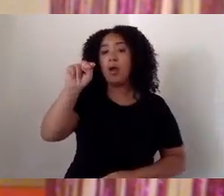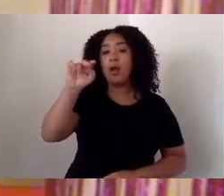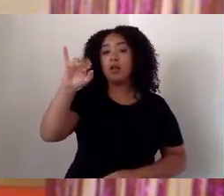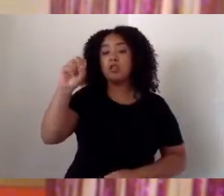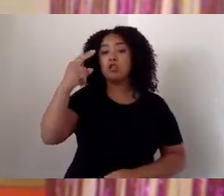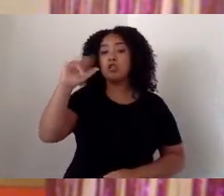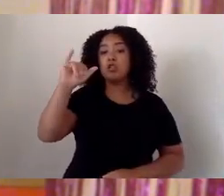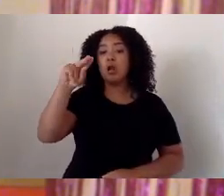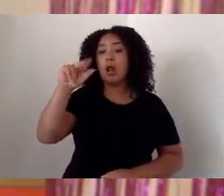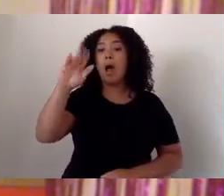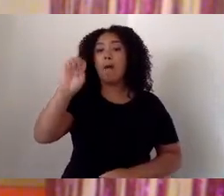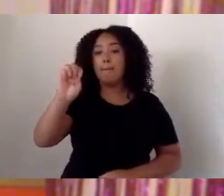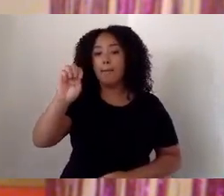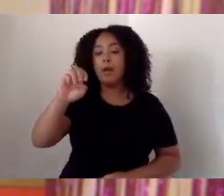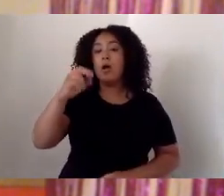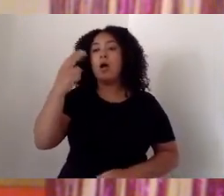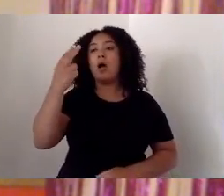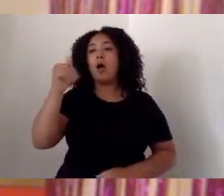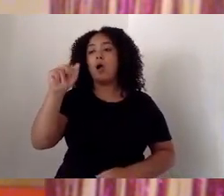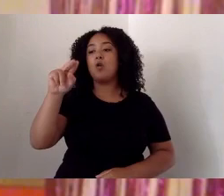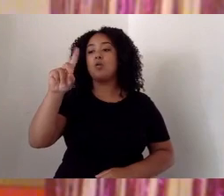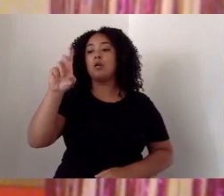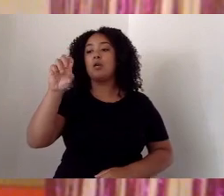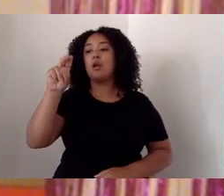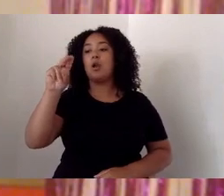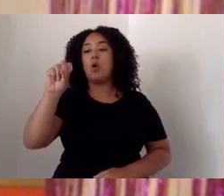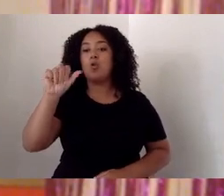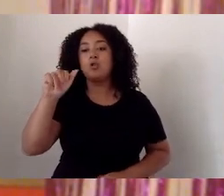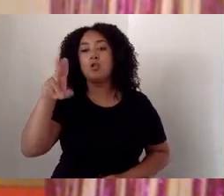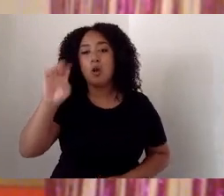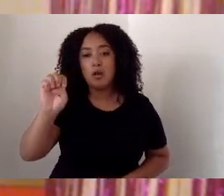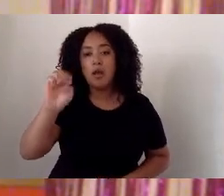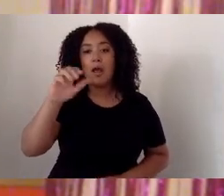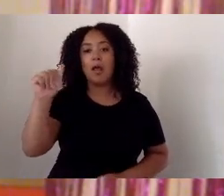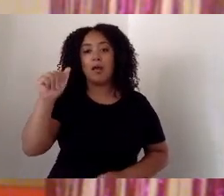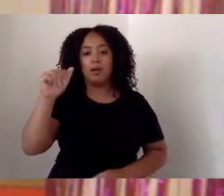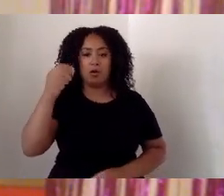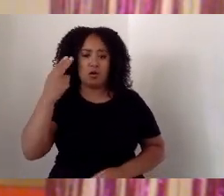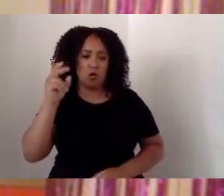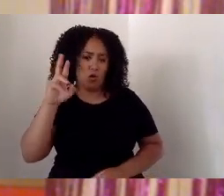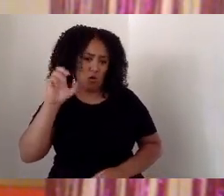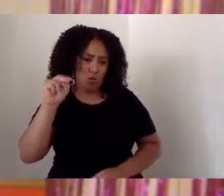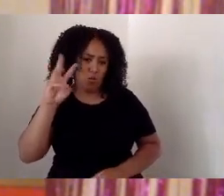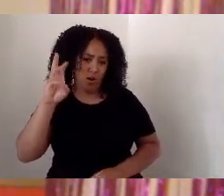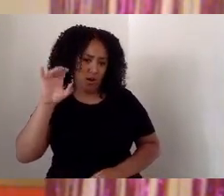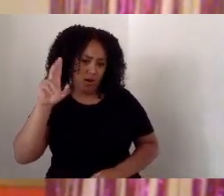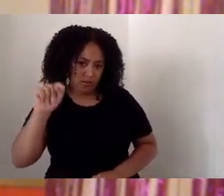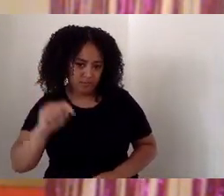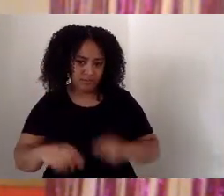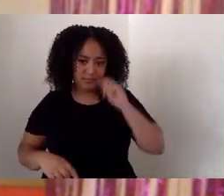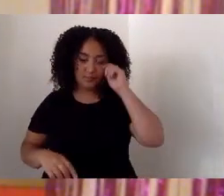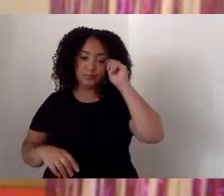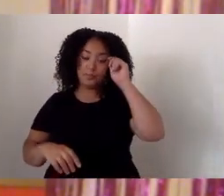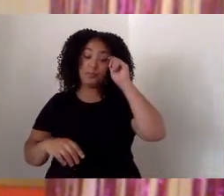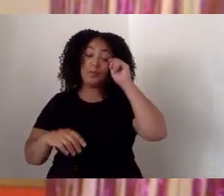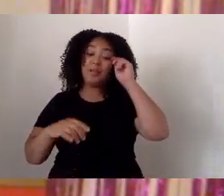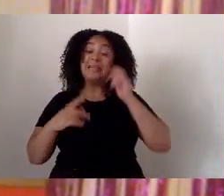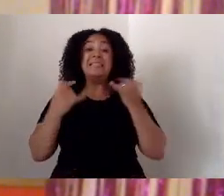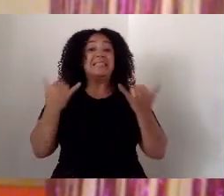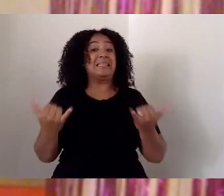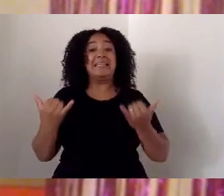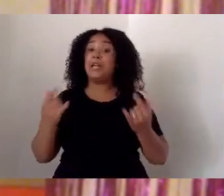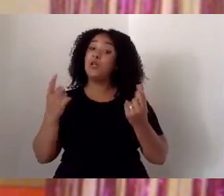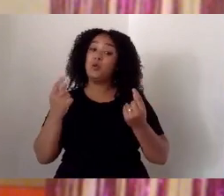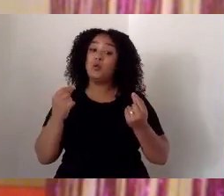Let's get into some puppets though. So as I promised, today we are gonna be doing three different crafts. They're gonna range